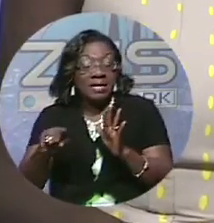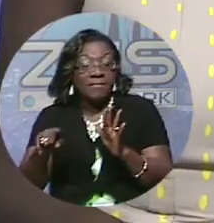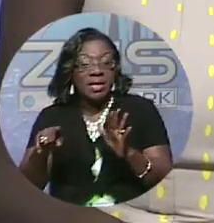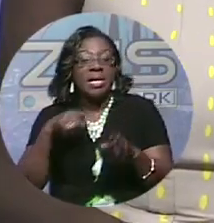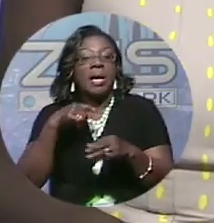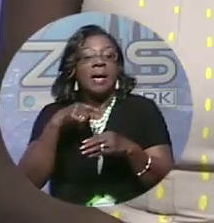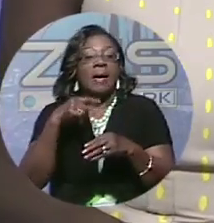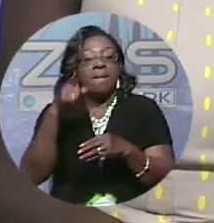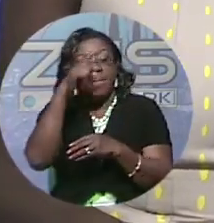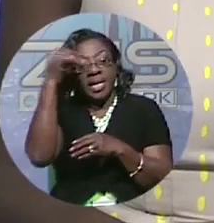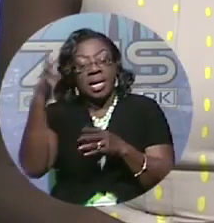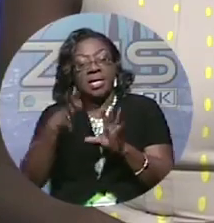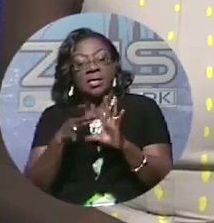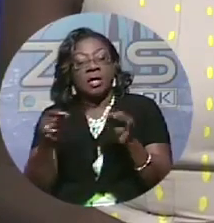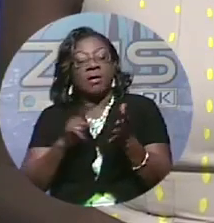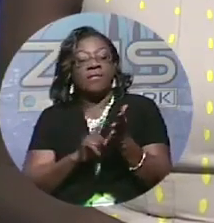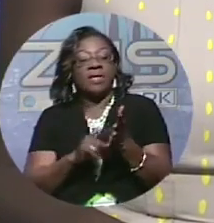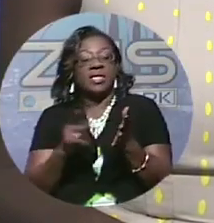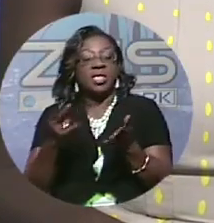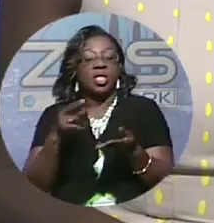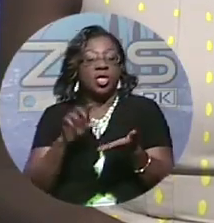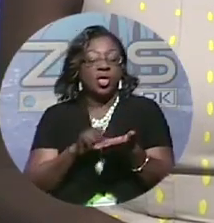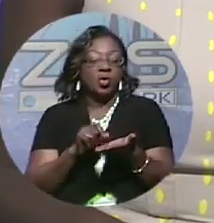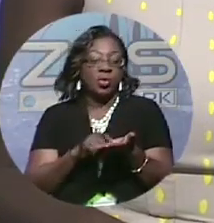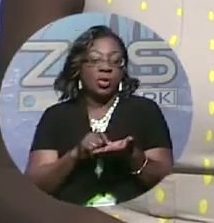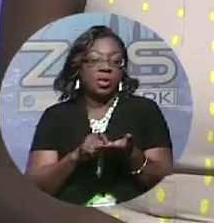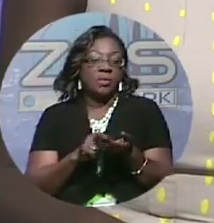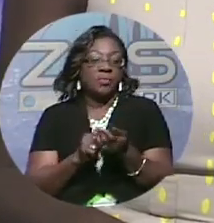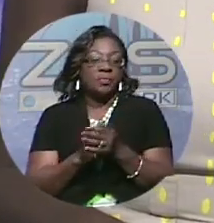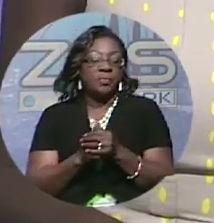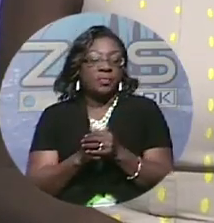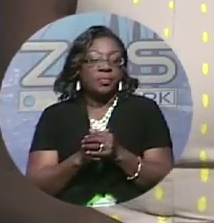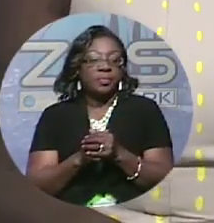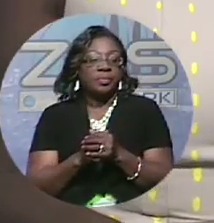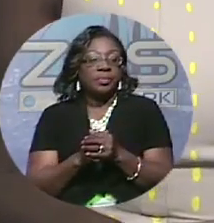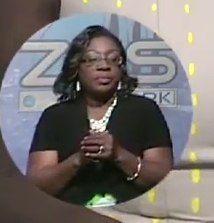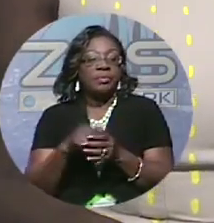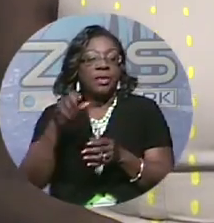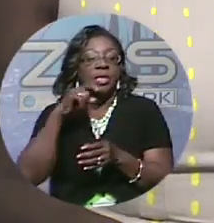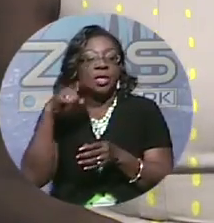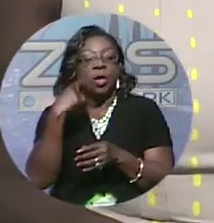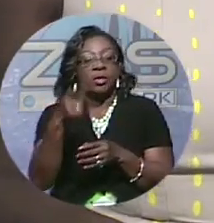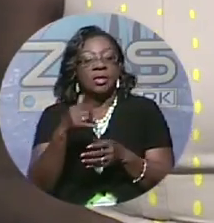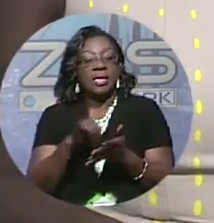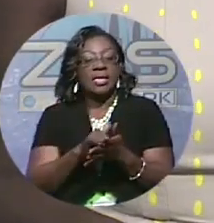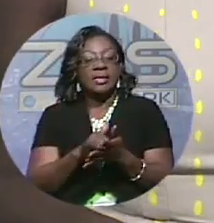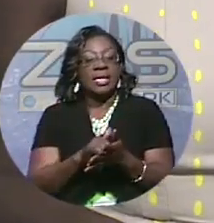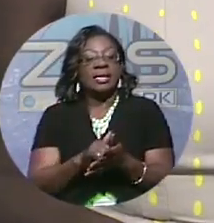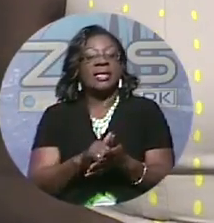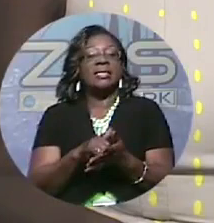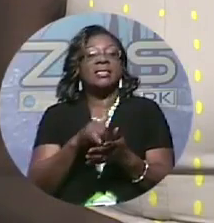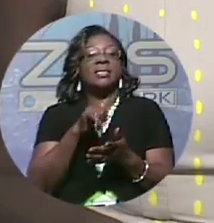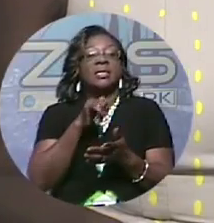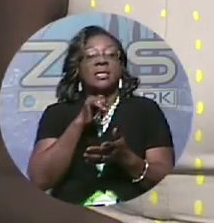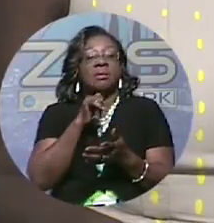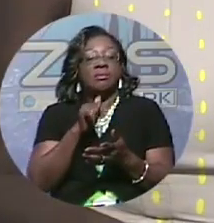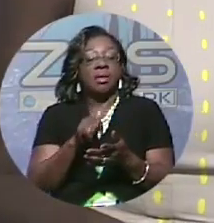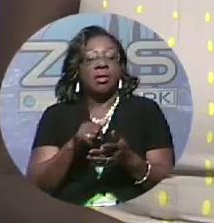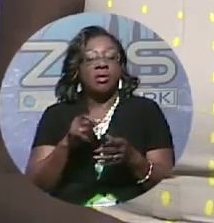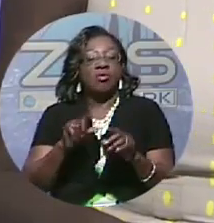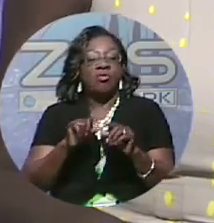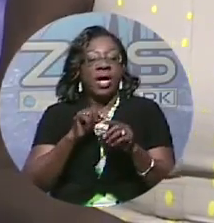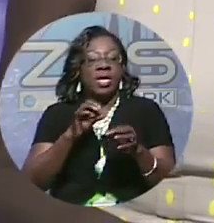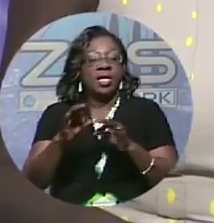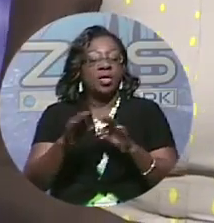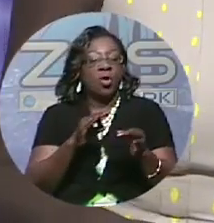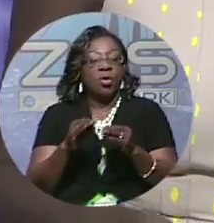of what's been reported and make a determination as the matter progresses. She also says it's unfortunate that regulatory bodies